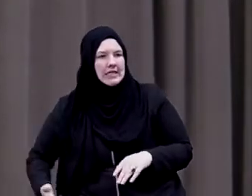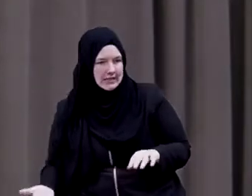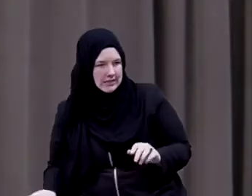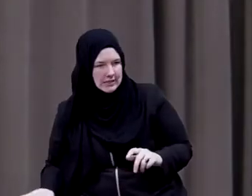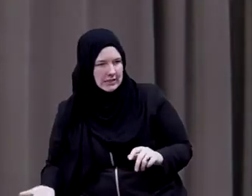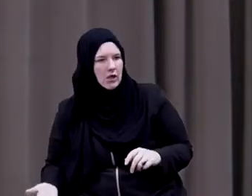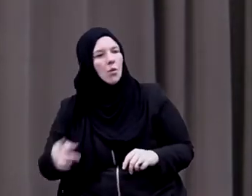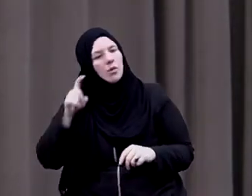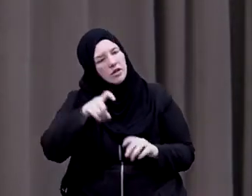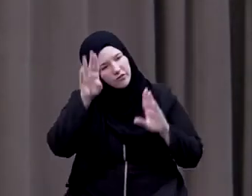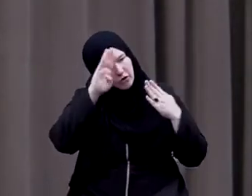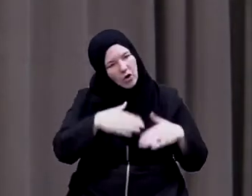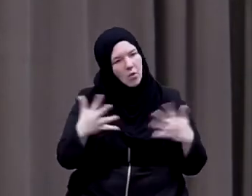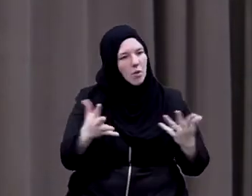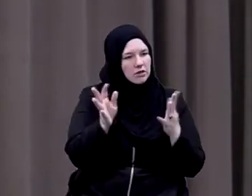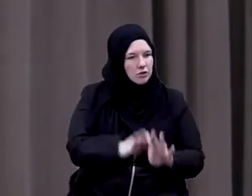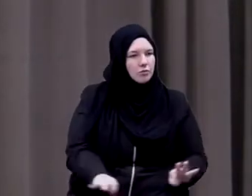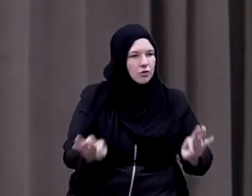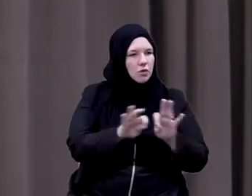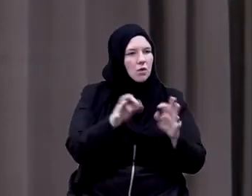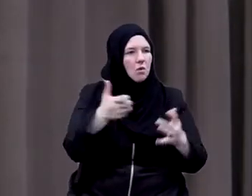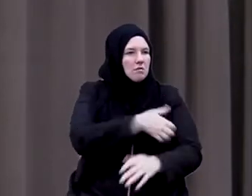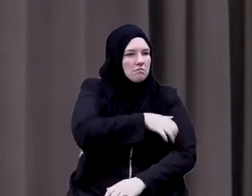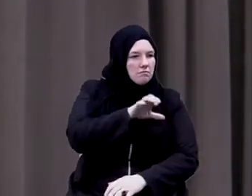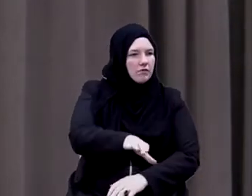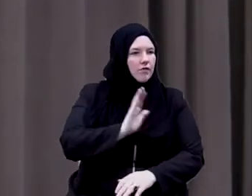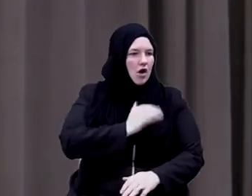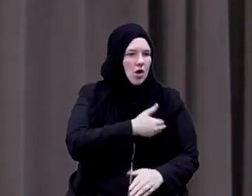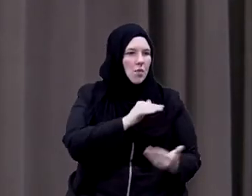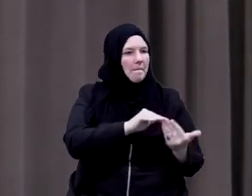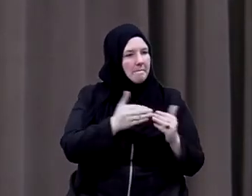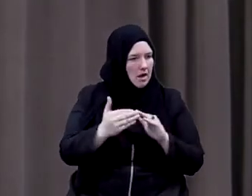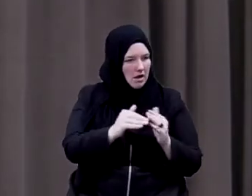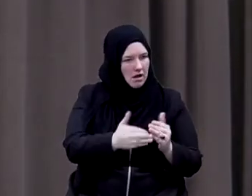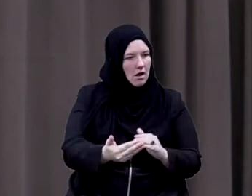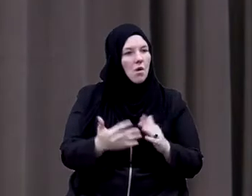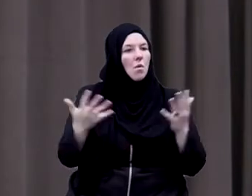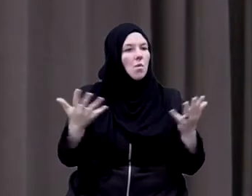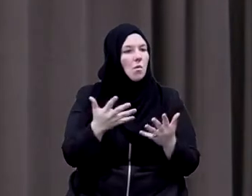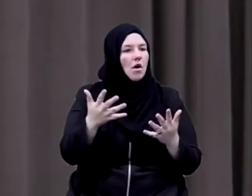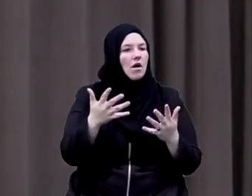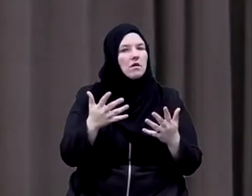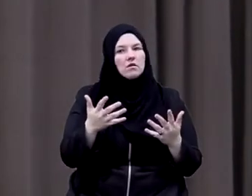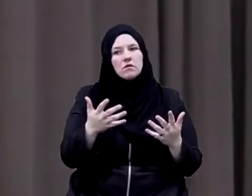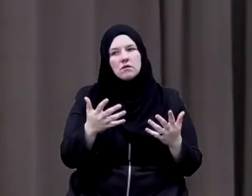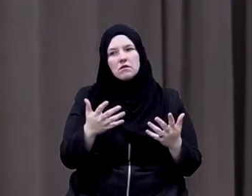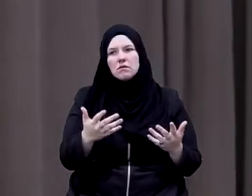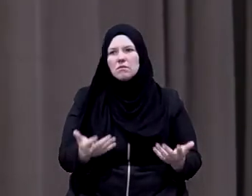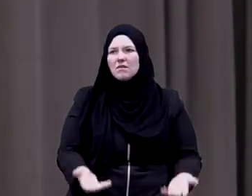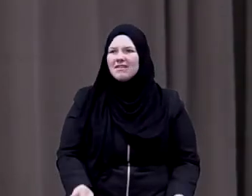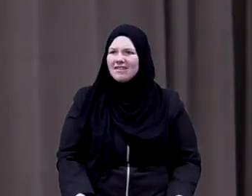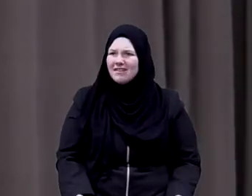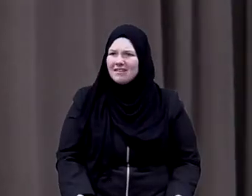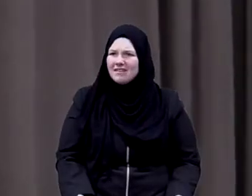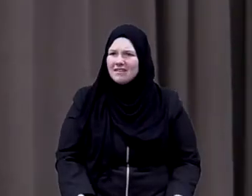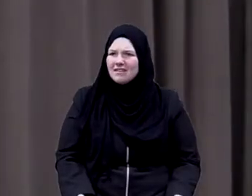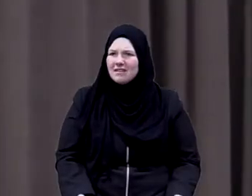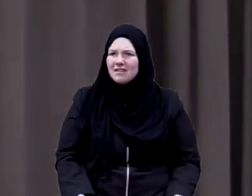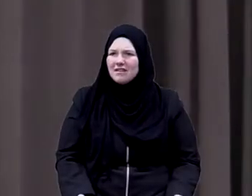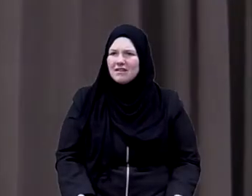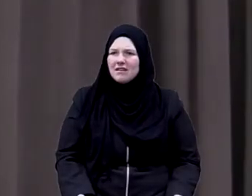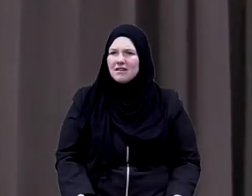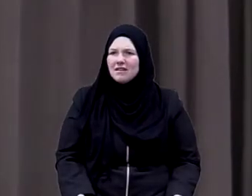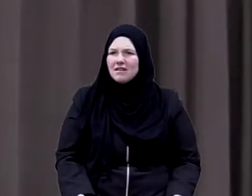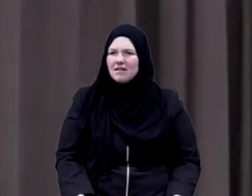what matters, what brings power to our ummah, what brings our abilities as an ummah to